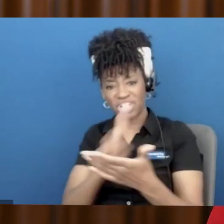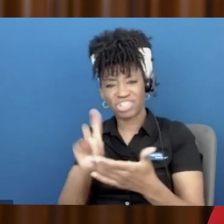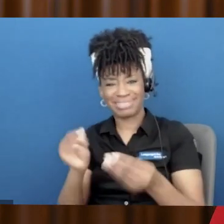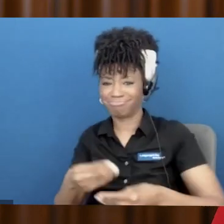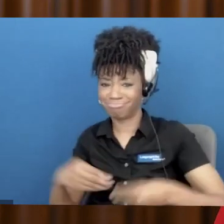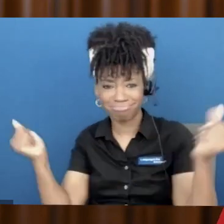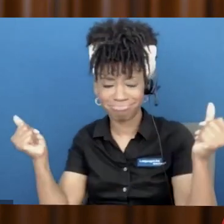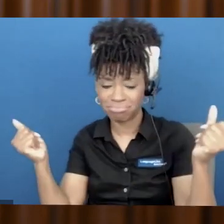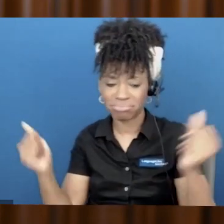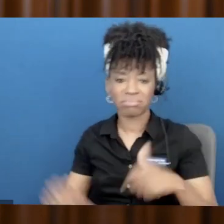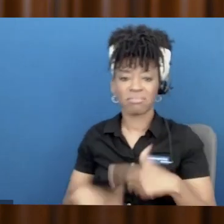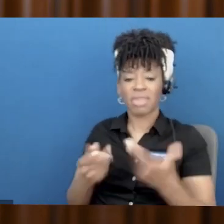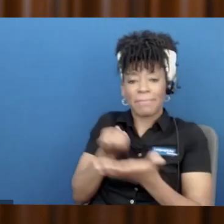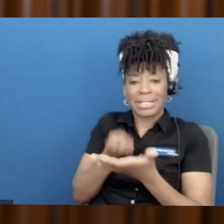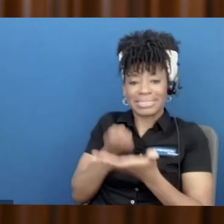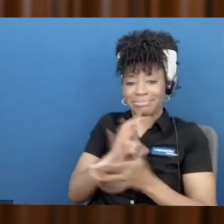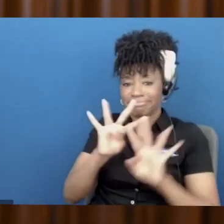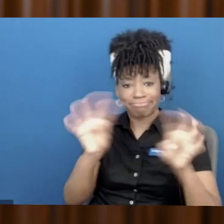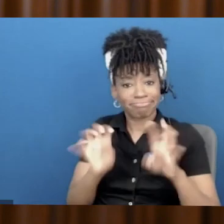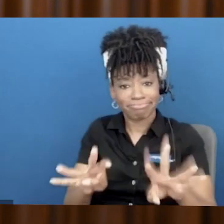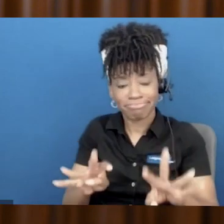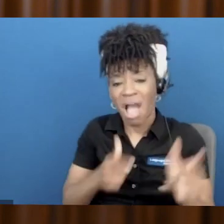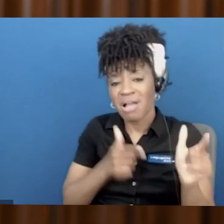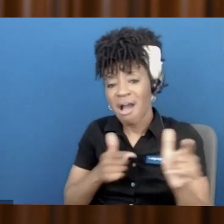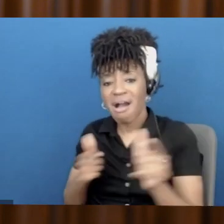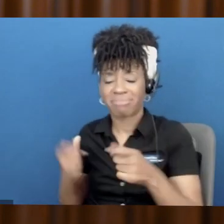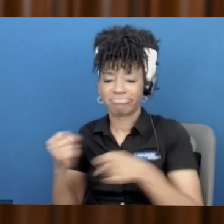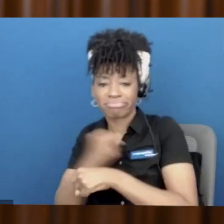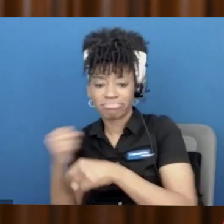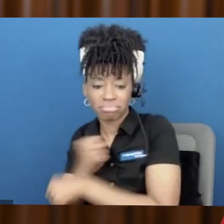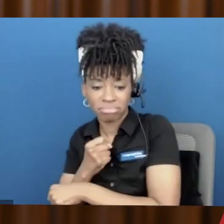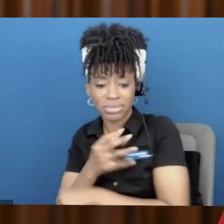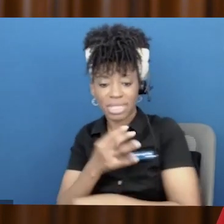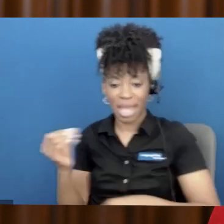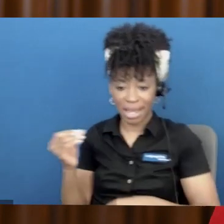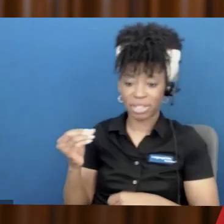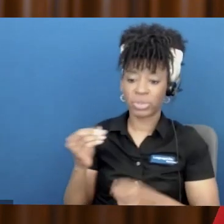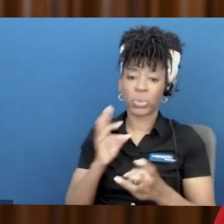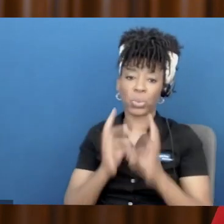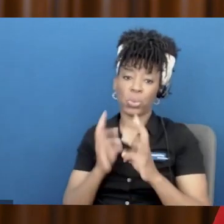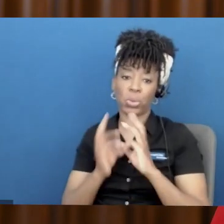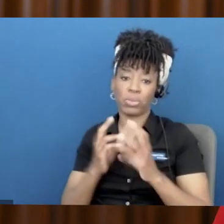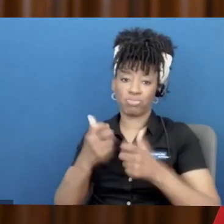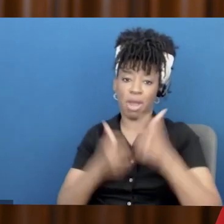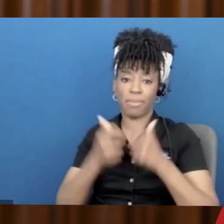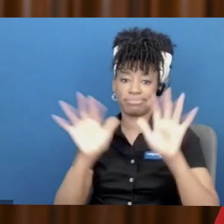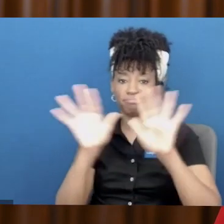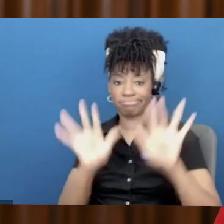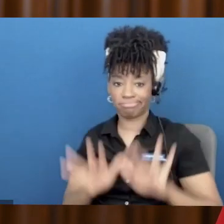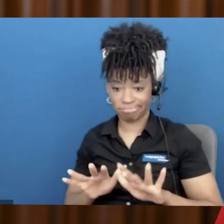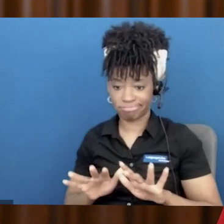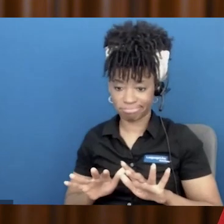uncertain economy, gun violence, and the ever-present climate crisis. Sometimes these struggles seem